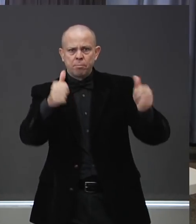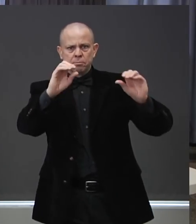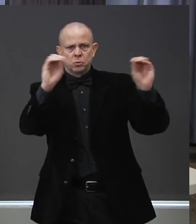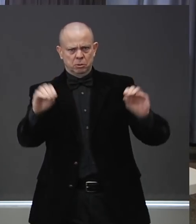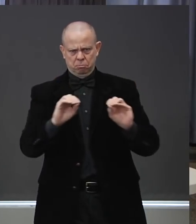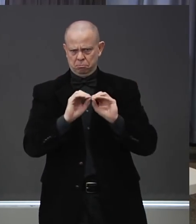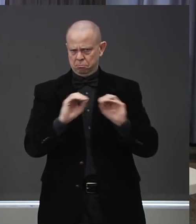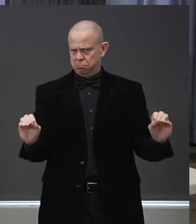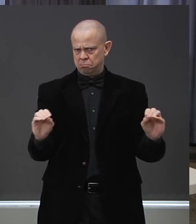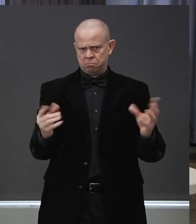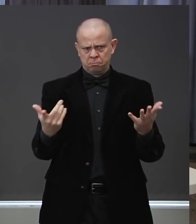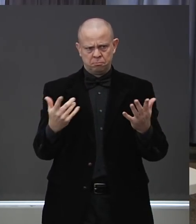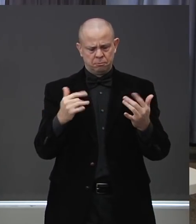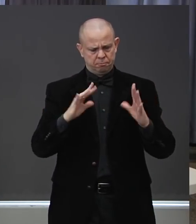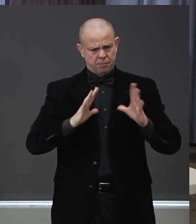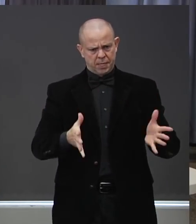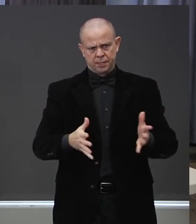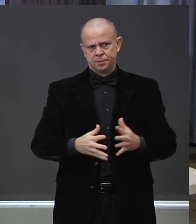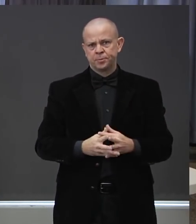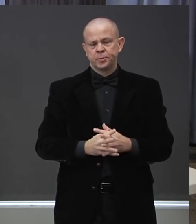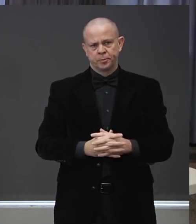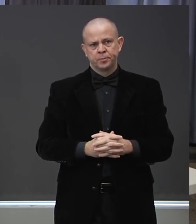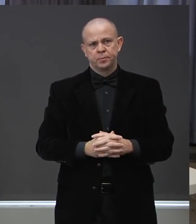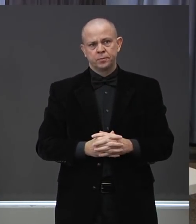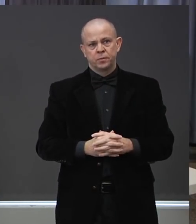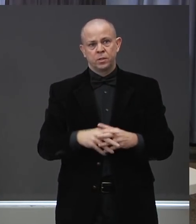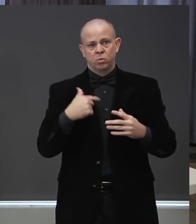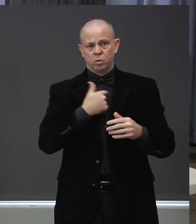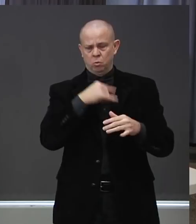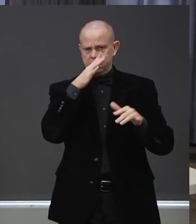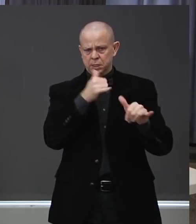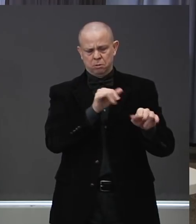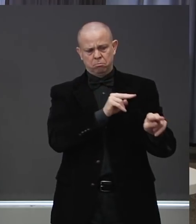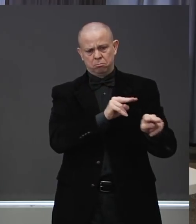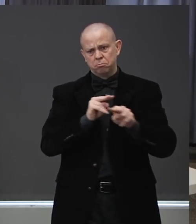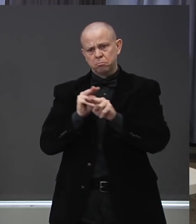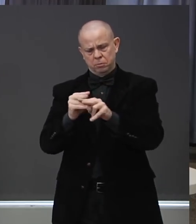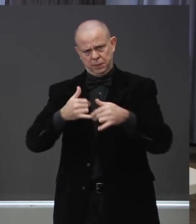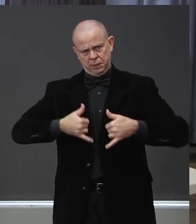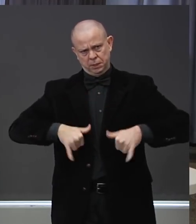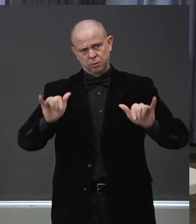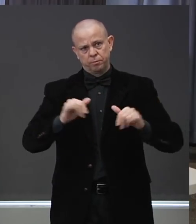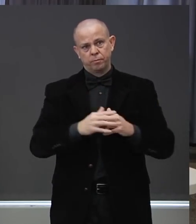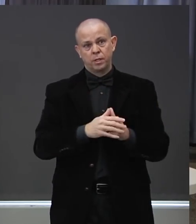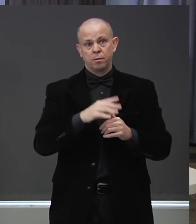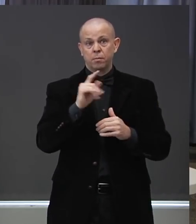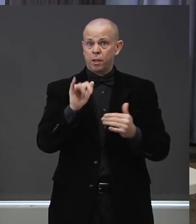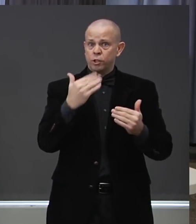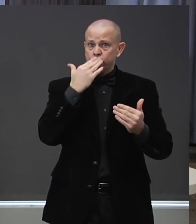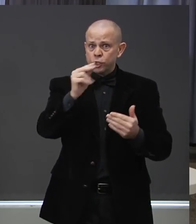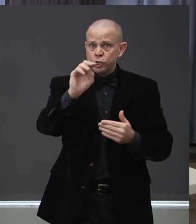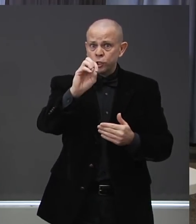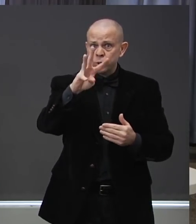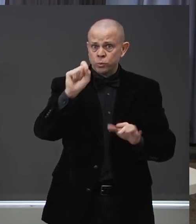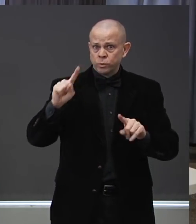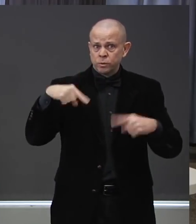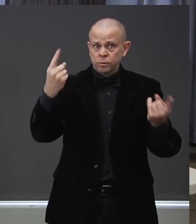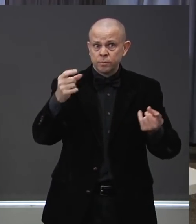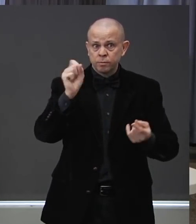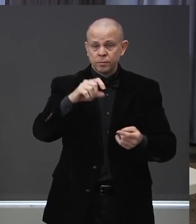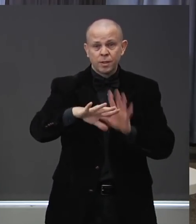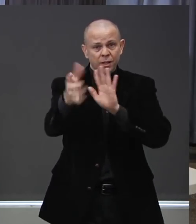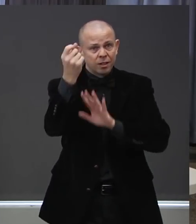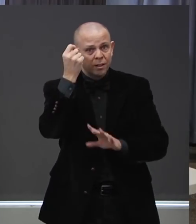calls for youth. So we're keeping an eye on that, but it's good news so far. But I do want to acknowledge that, you